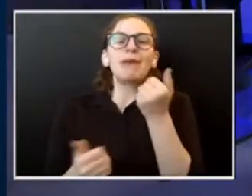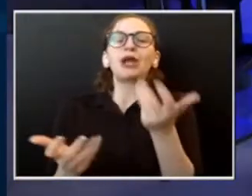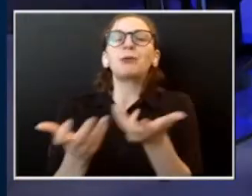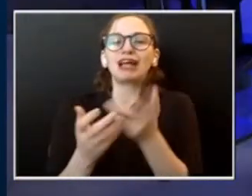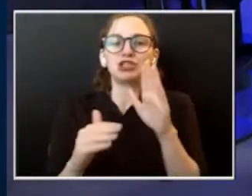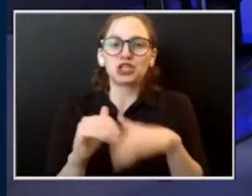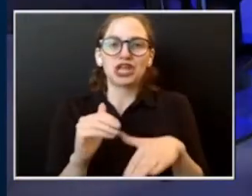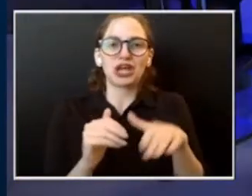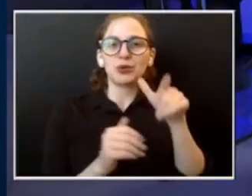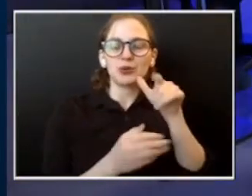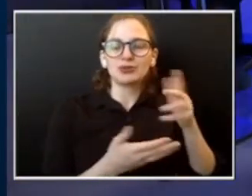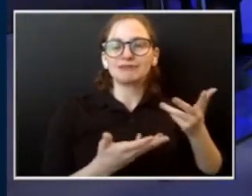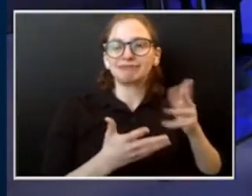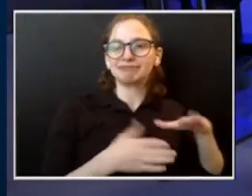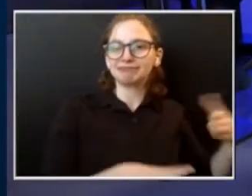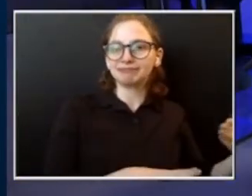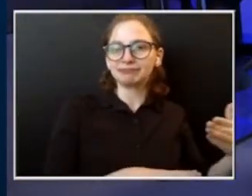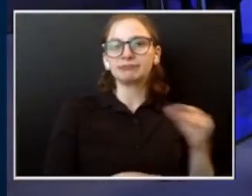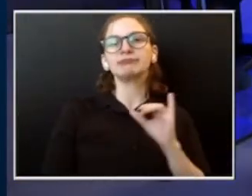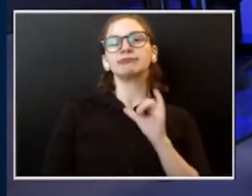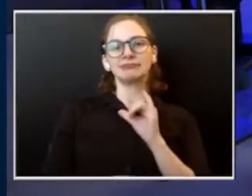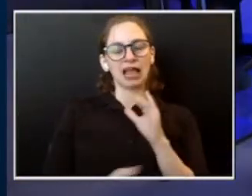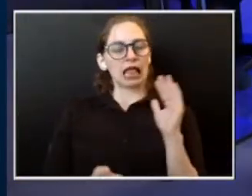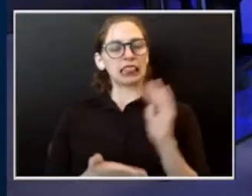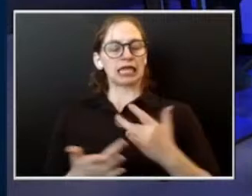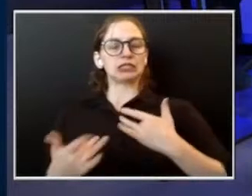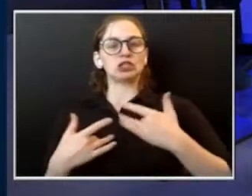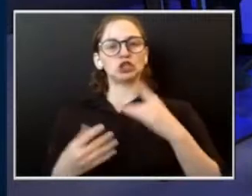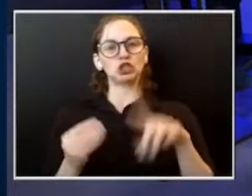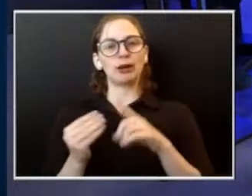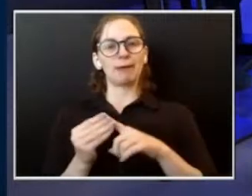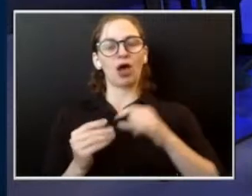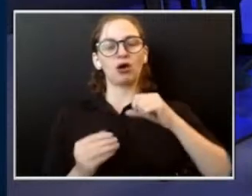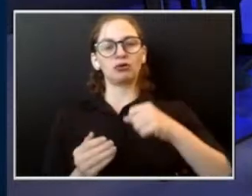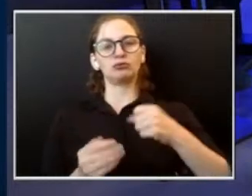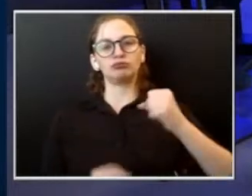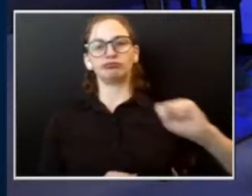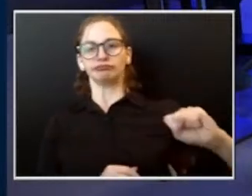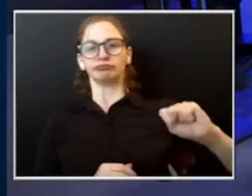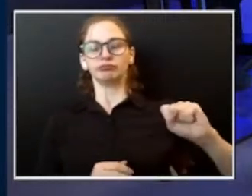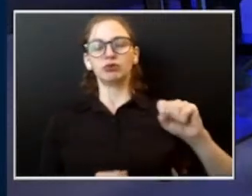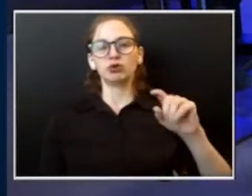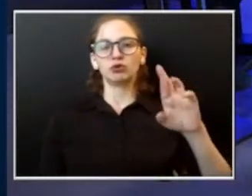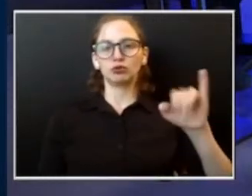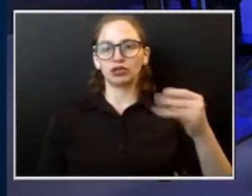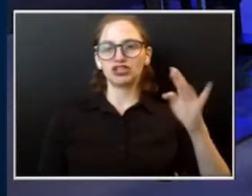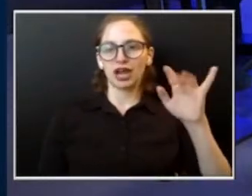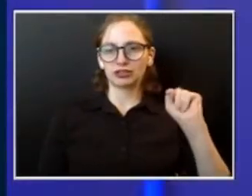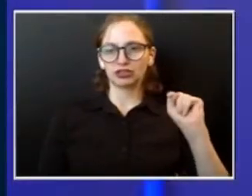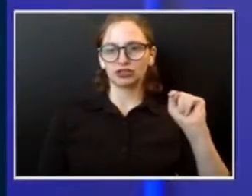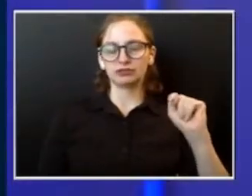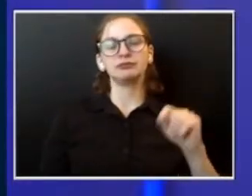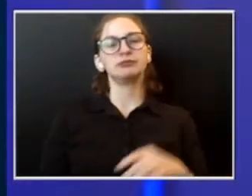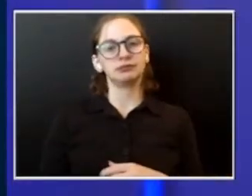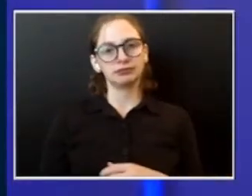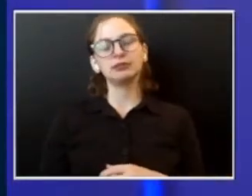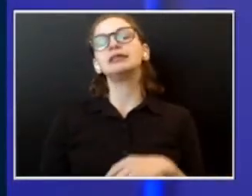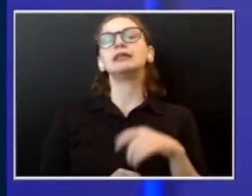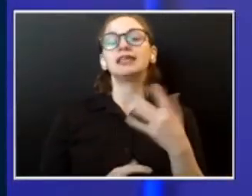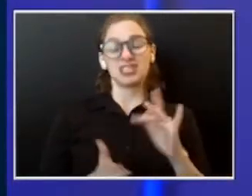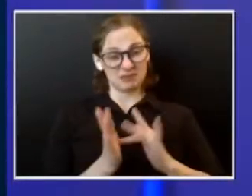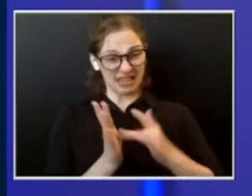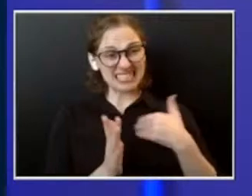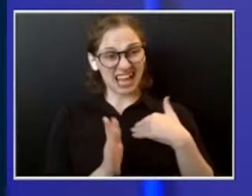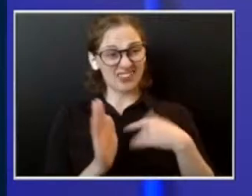a little less worry about rejection, so a little less meds. And those meds have kidney side effects, so that's got to be a good thing. Yeah, I mean, the less medication you can take is better for